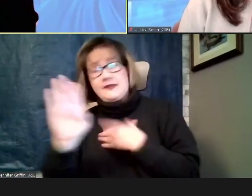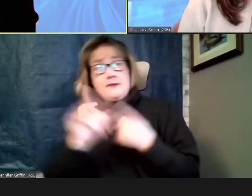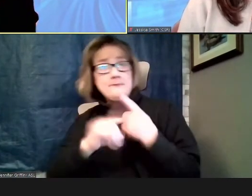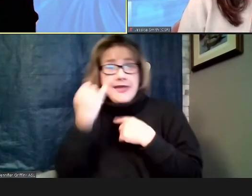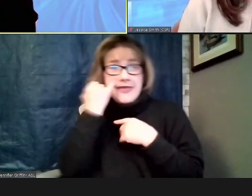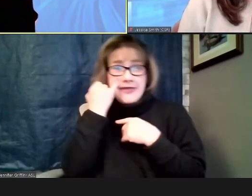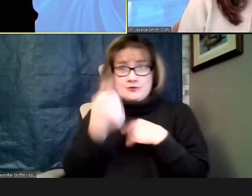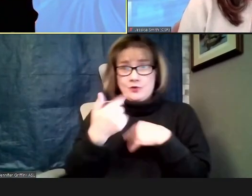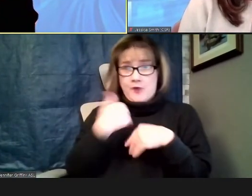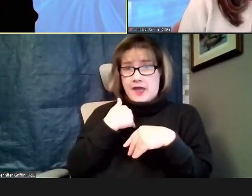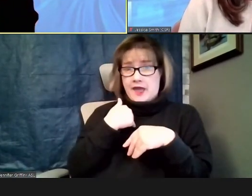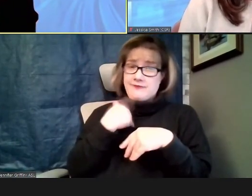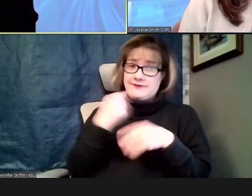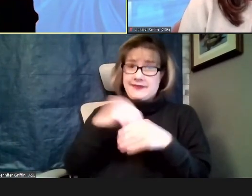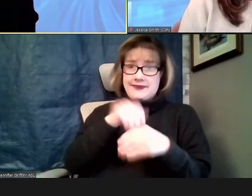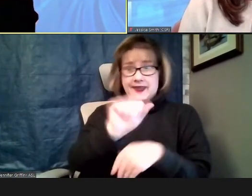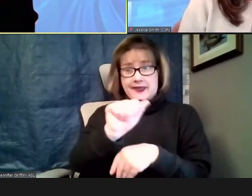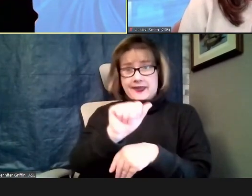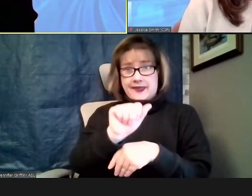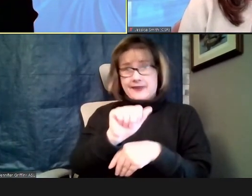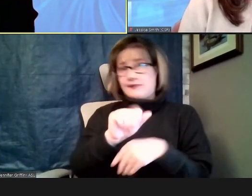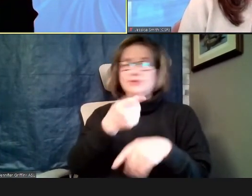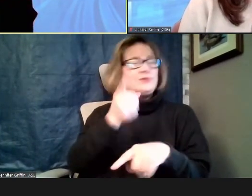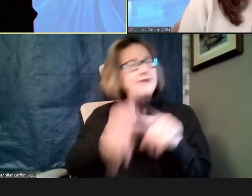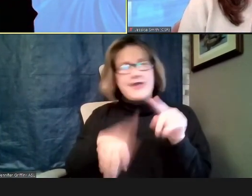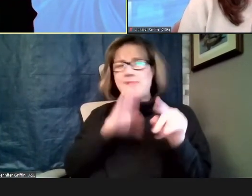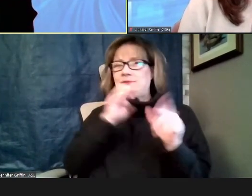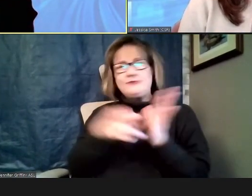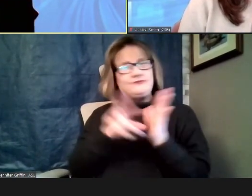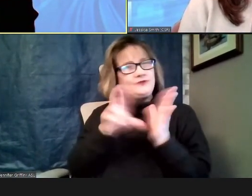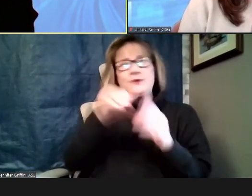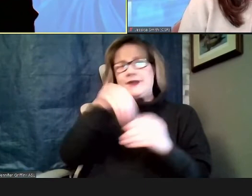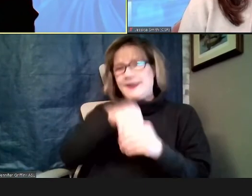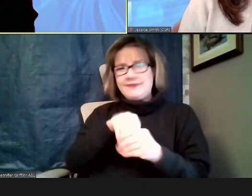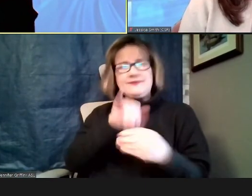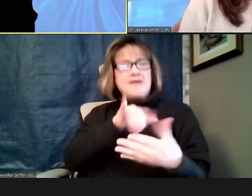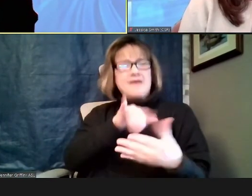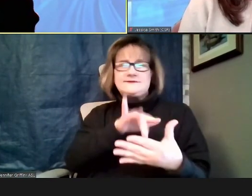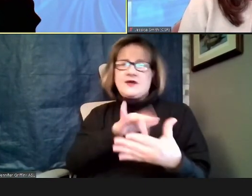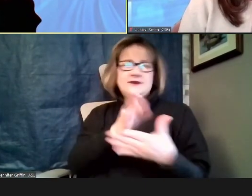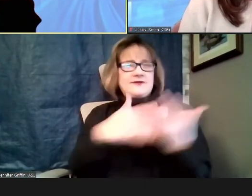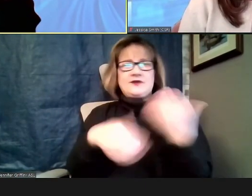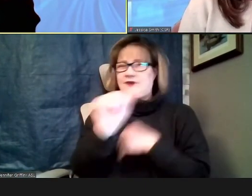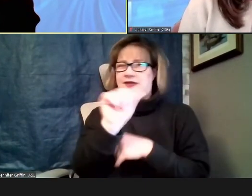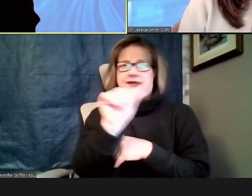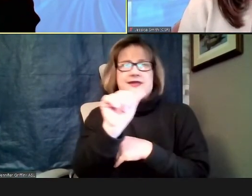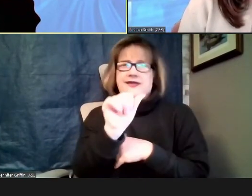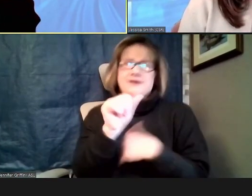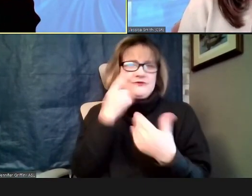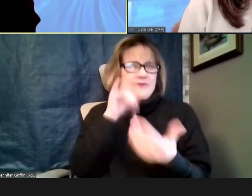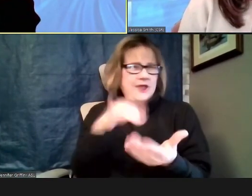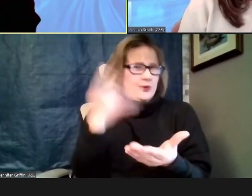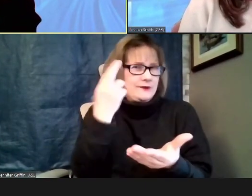application in study section A, you cannot be a reviewer in study section A for that cycle.